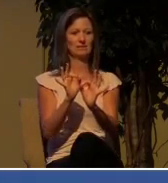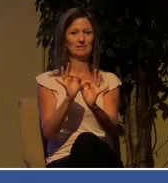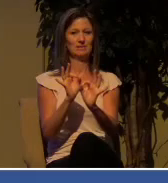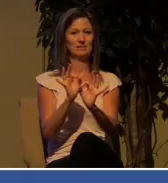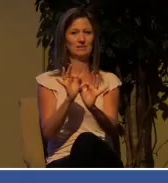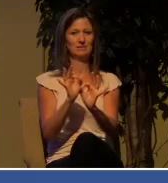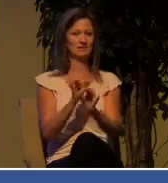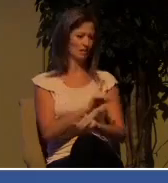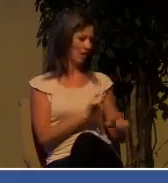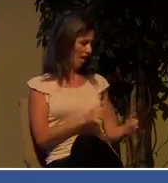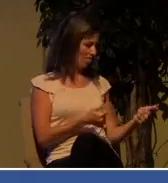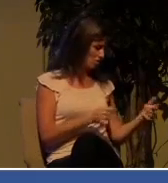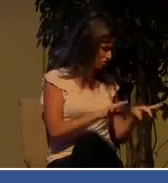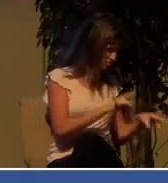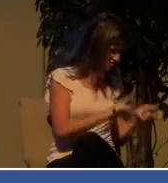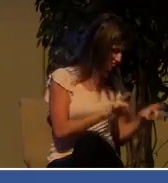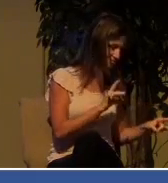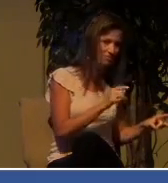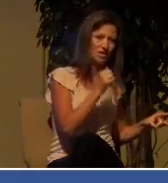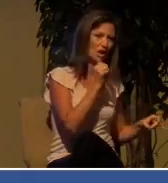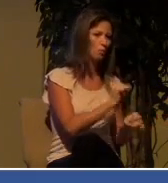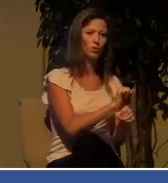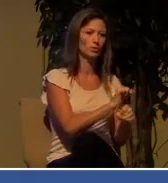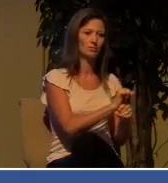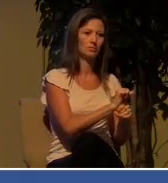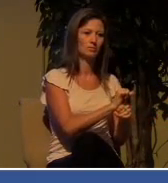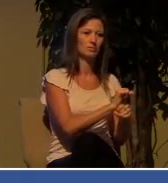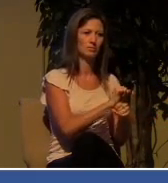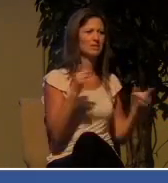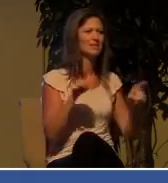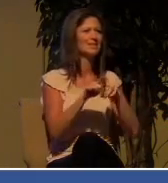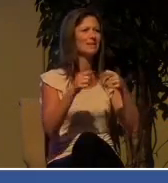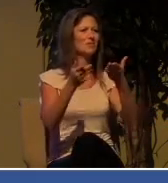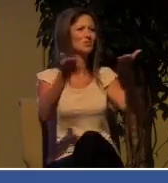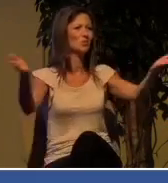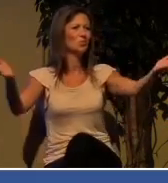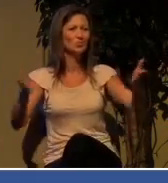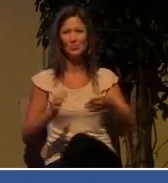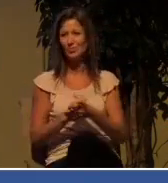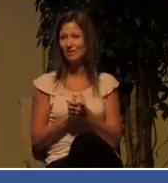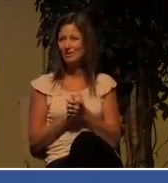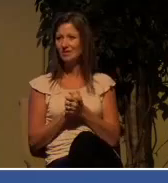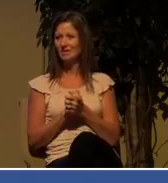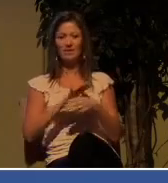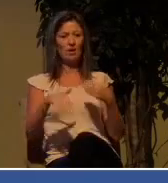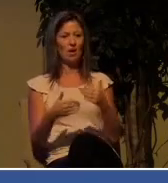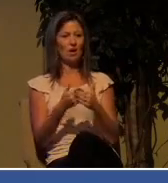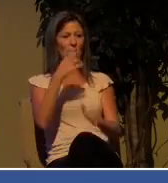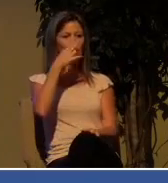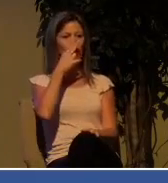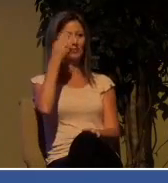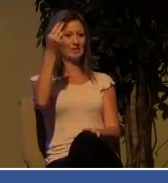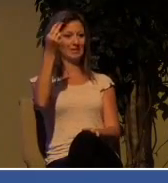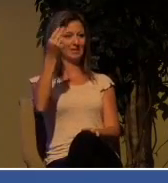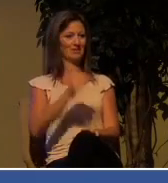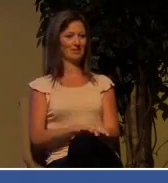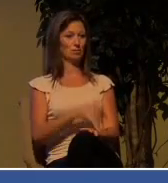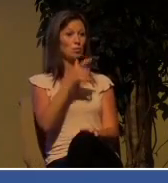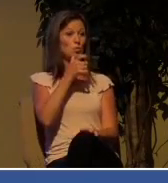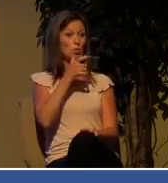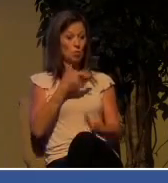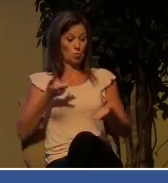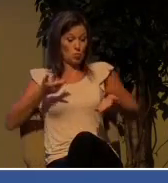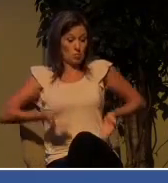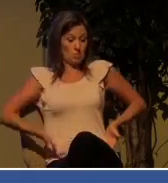And it's the same with you. In a sense, we're all the same, but we're all unique. Who you are and